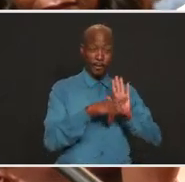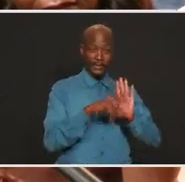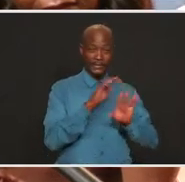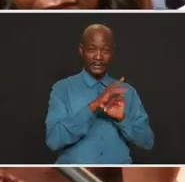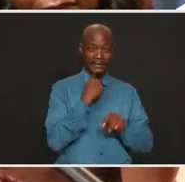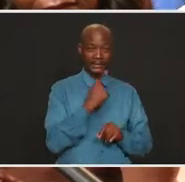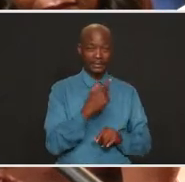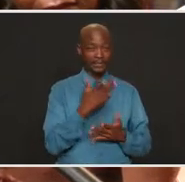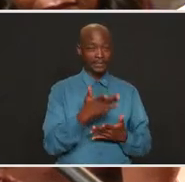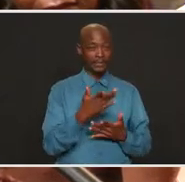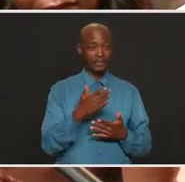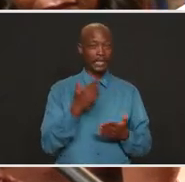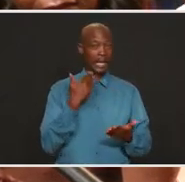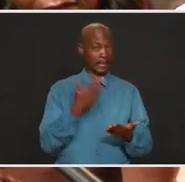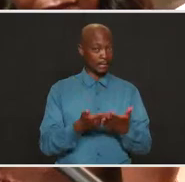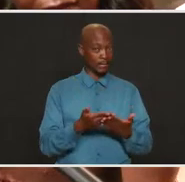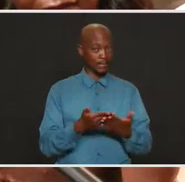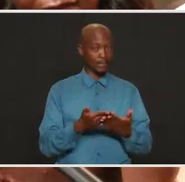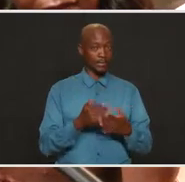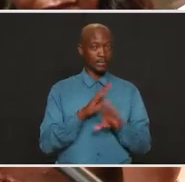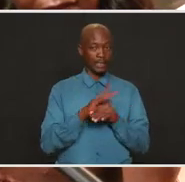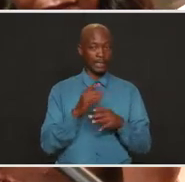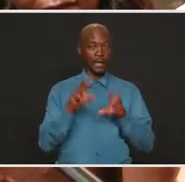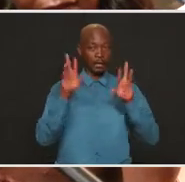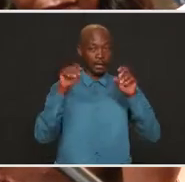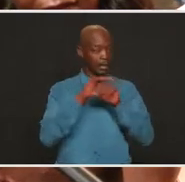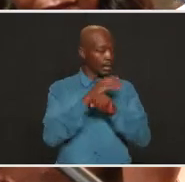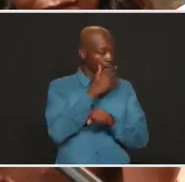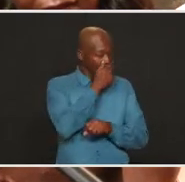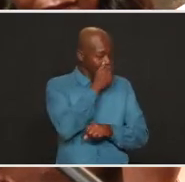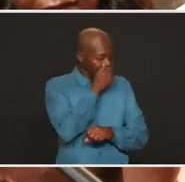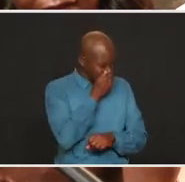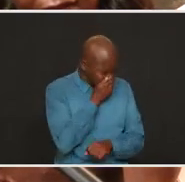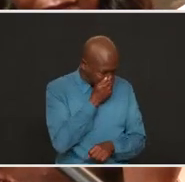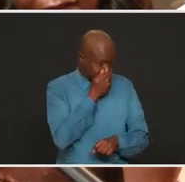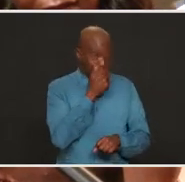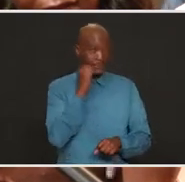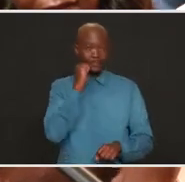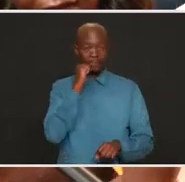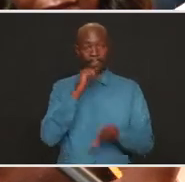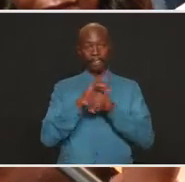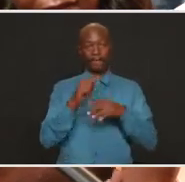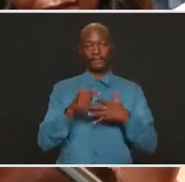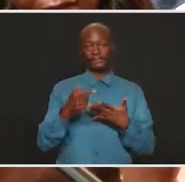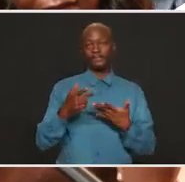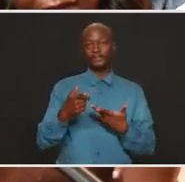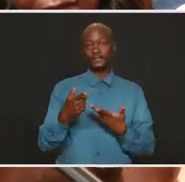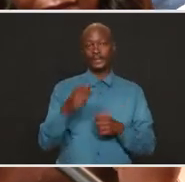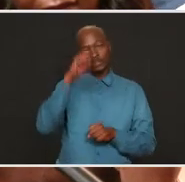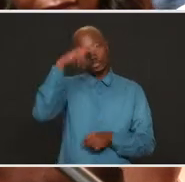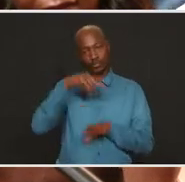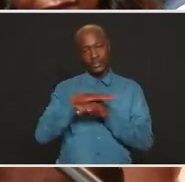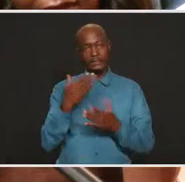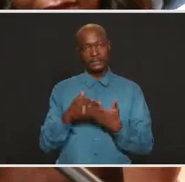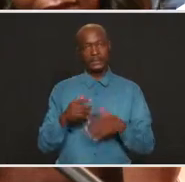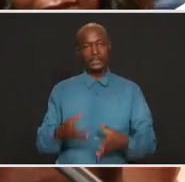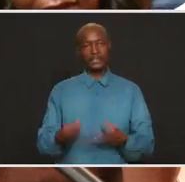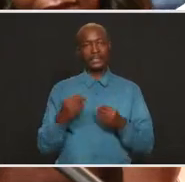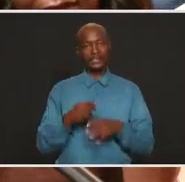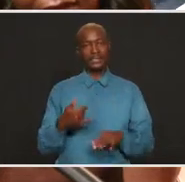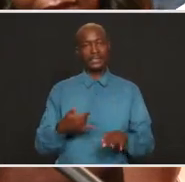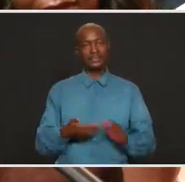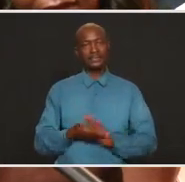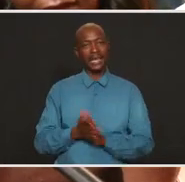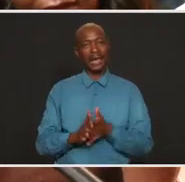says enabling and I quote Learners to obtain abortions this cannot be done